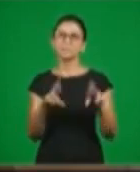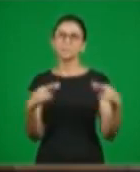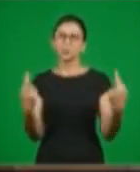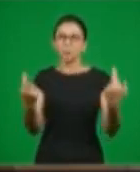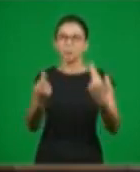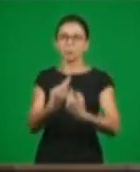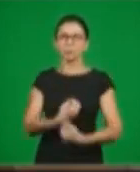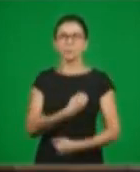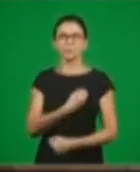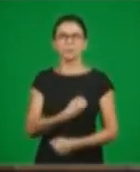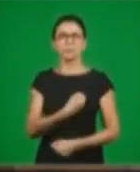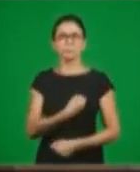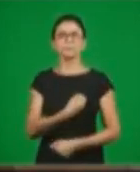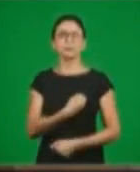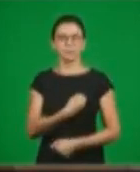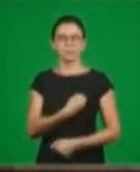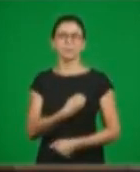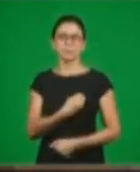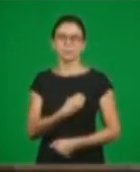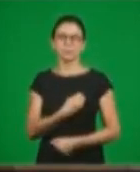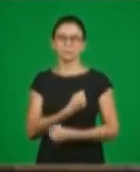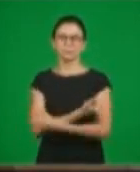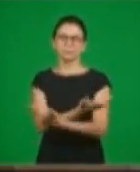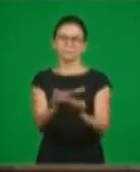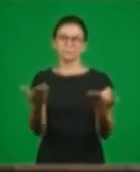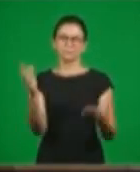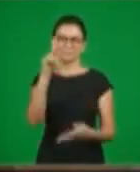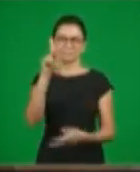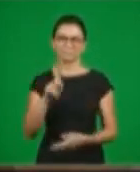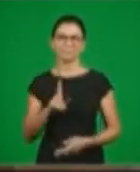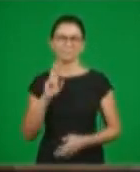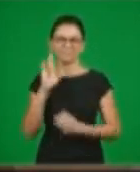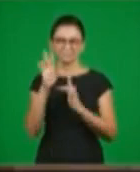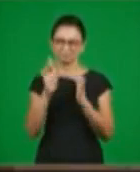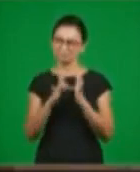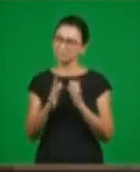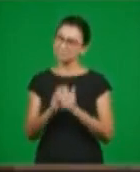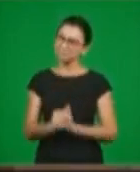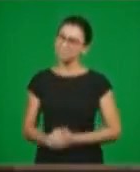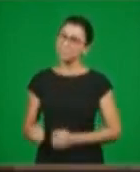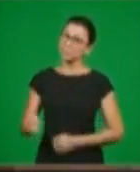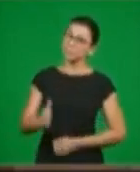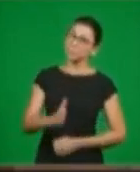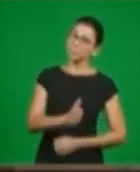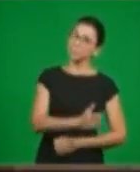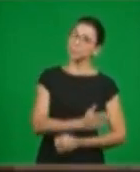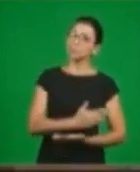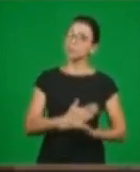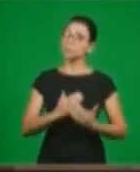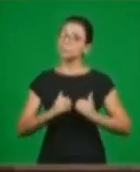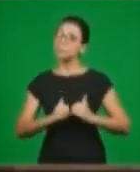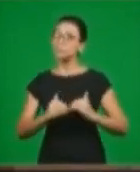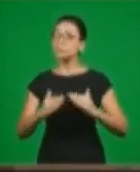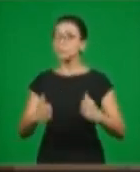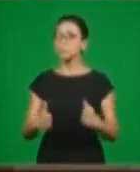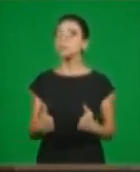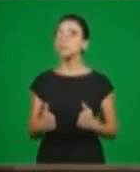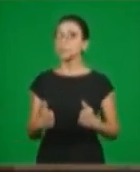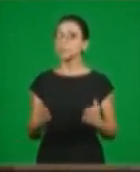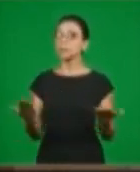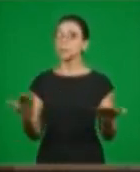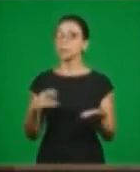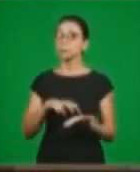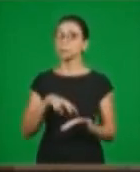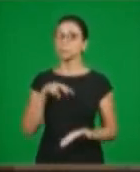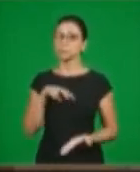and the brothers are there, you know, participating with us. We plead with the peace of the Lord. My brothers, we're going to start at this moment